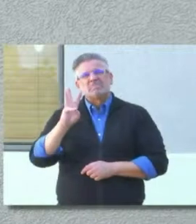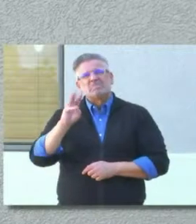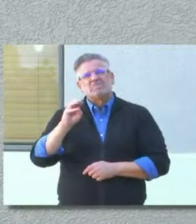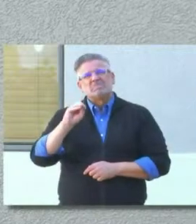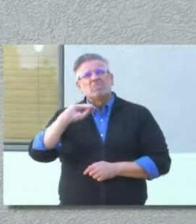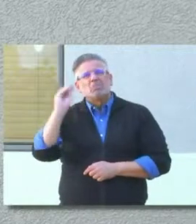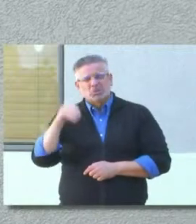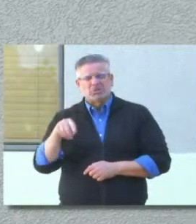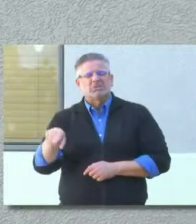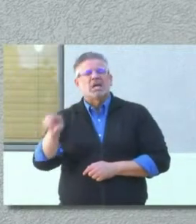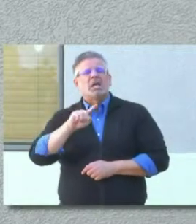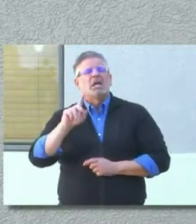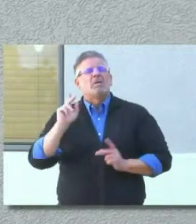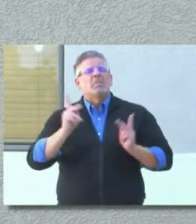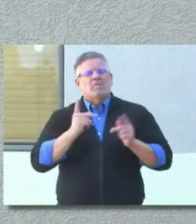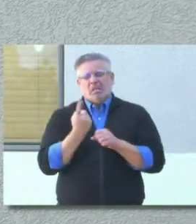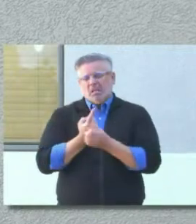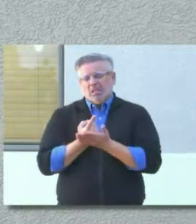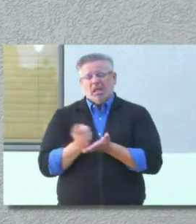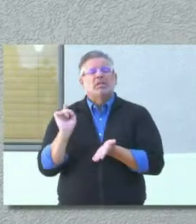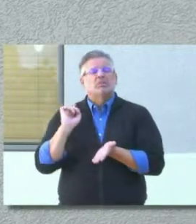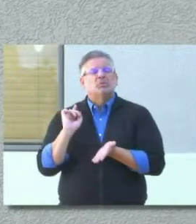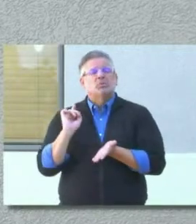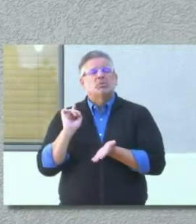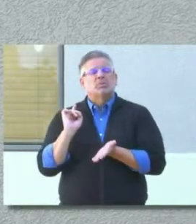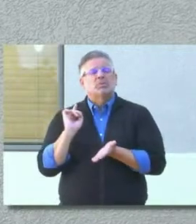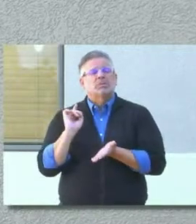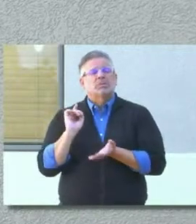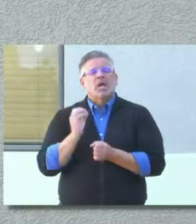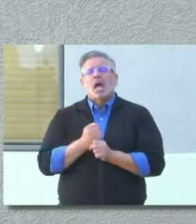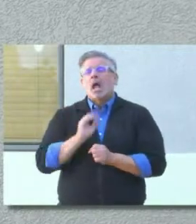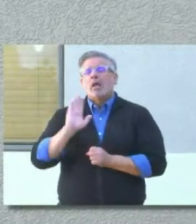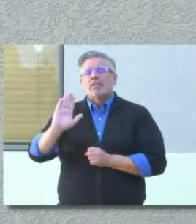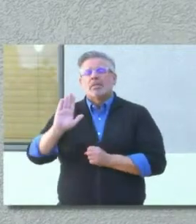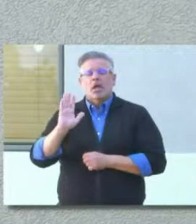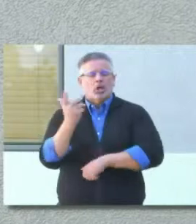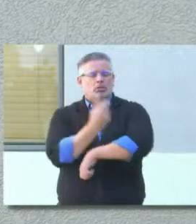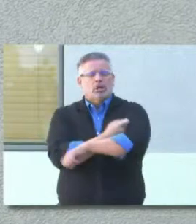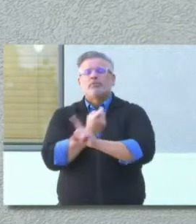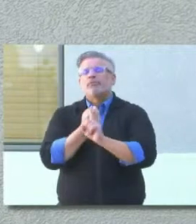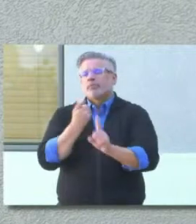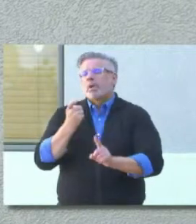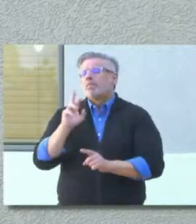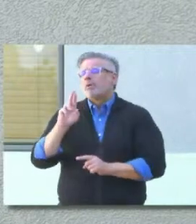60% of people last week got their vaccines